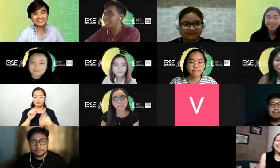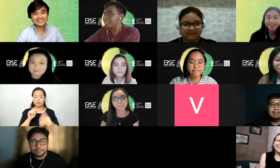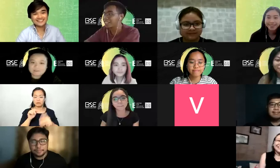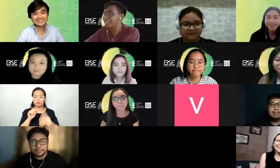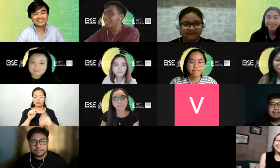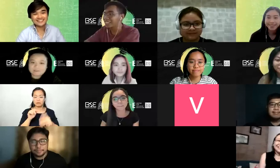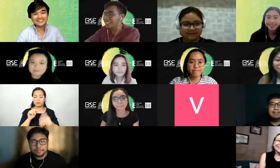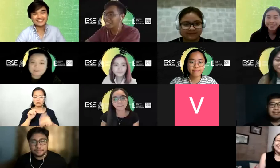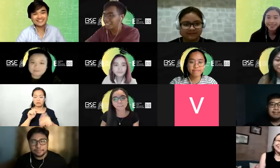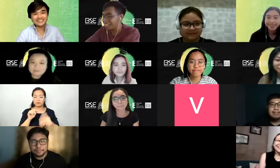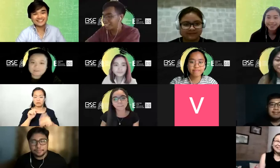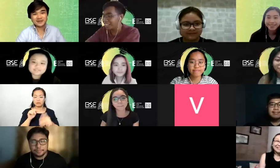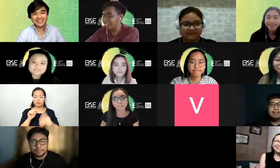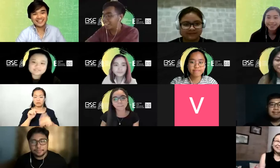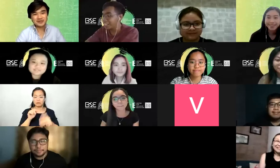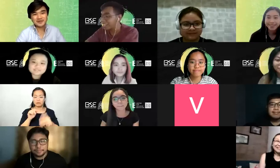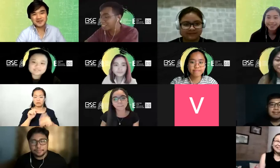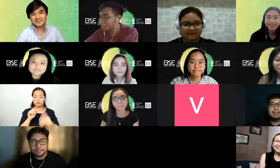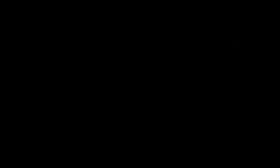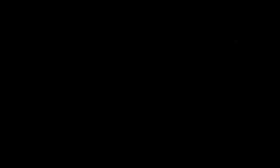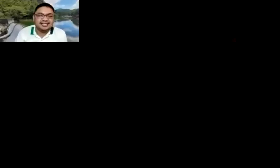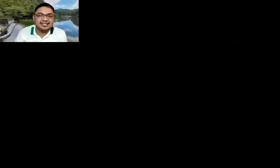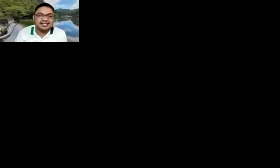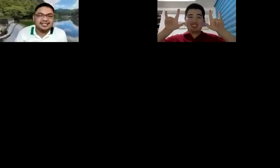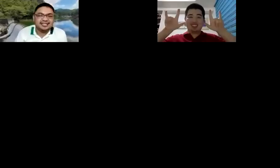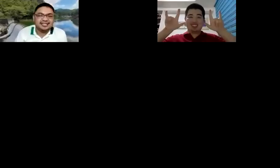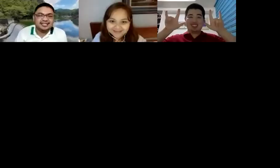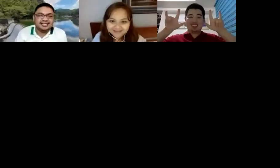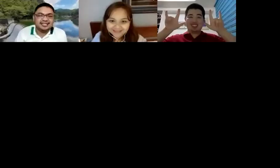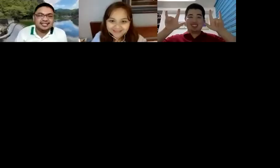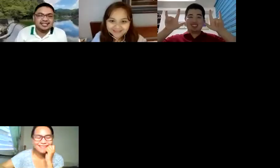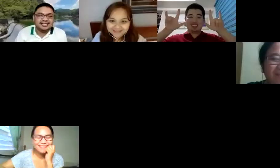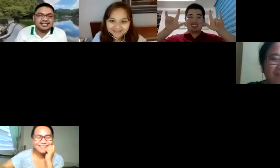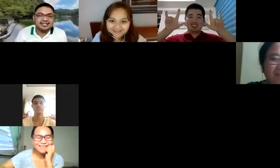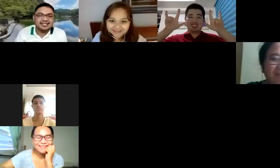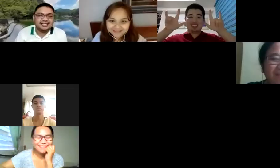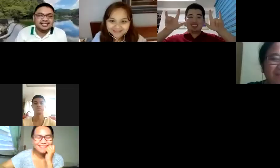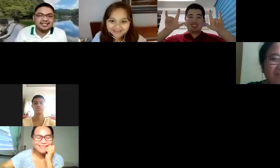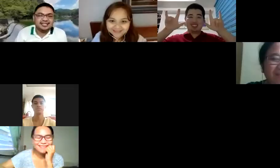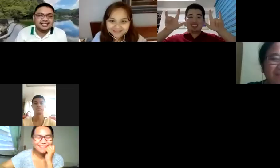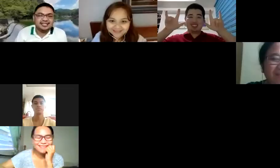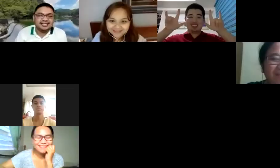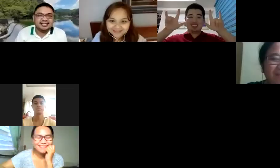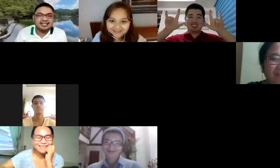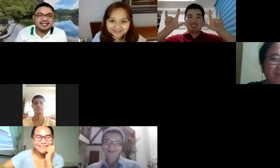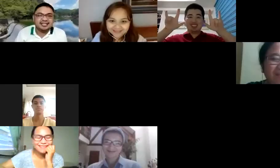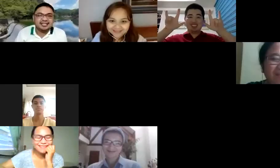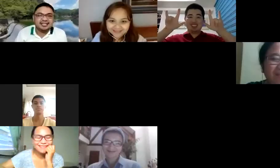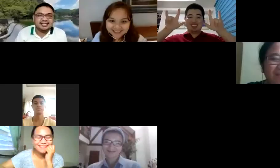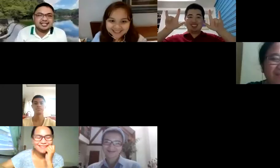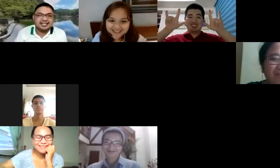And next. Smile lang po. Smile. Empathy. Next. Say